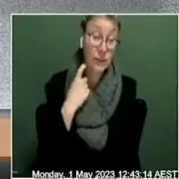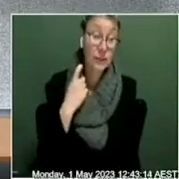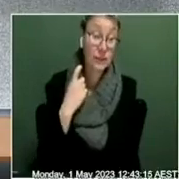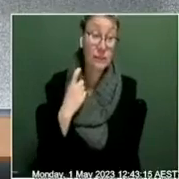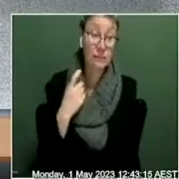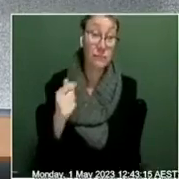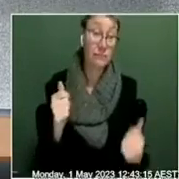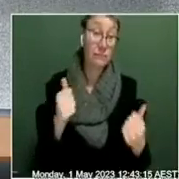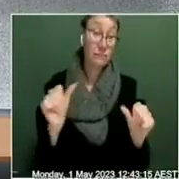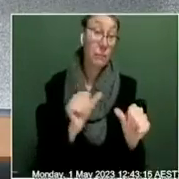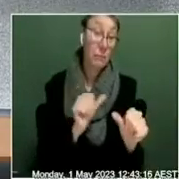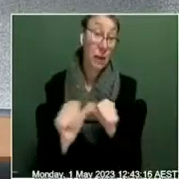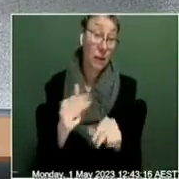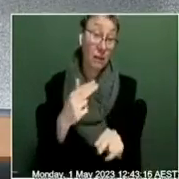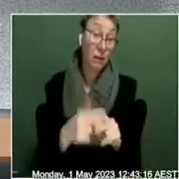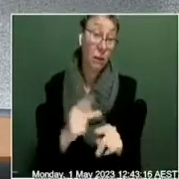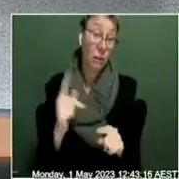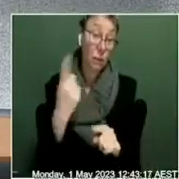Yes, I've got a few questions. Thank you.